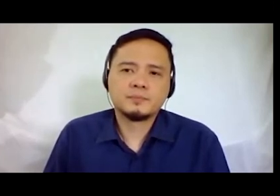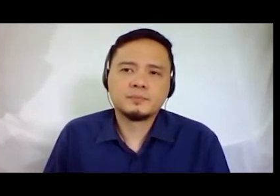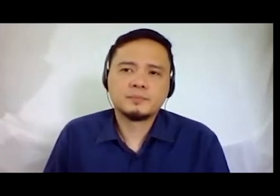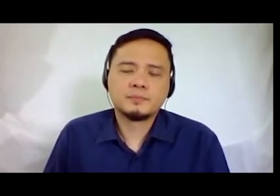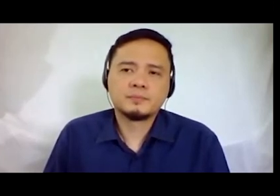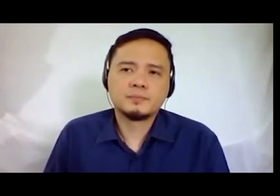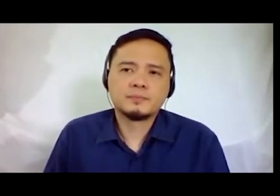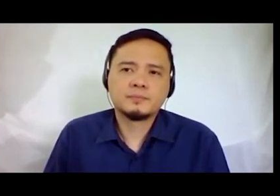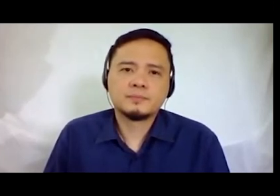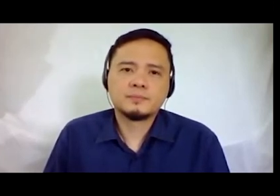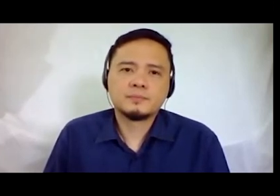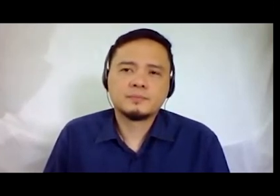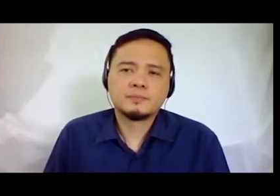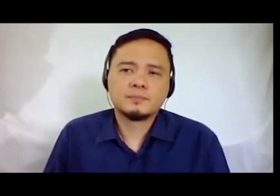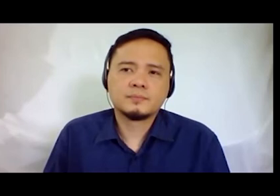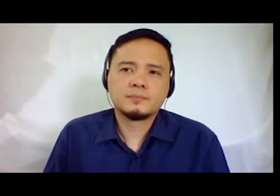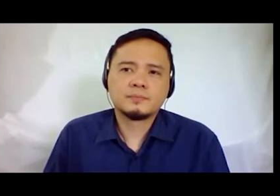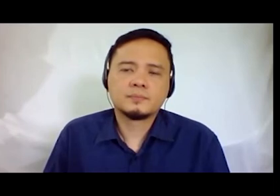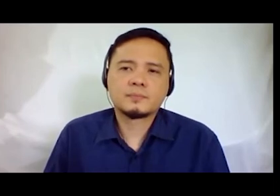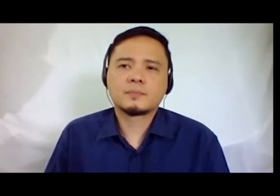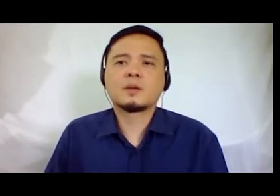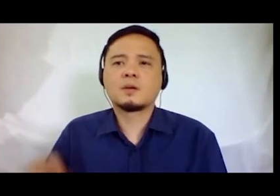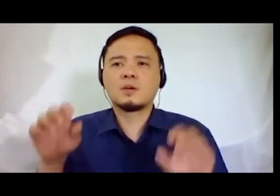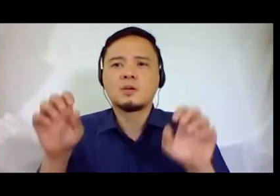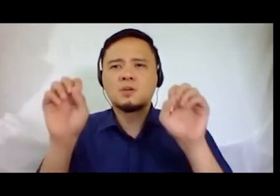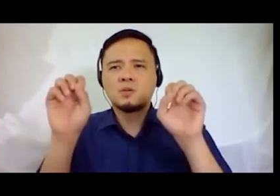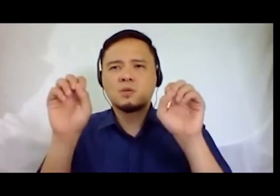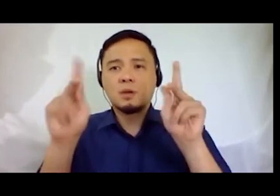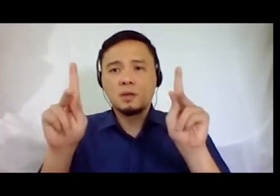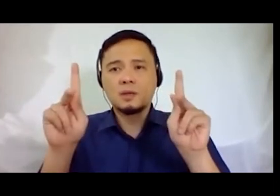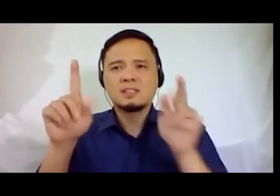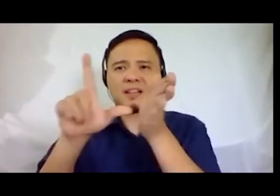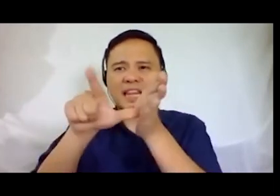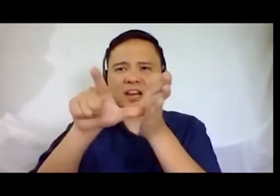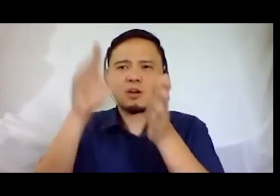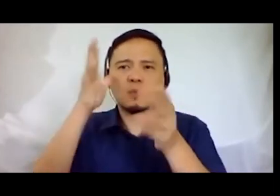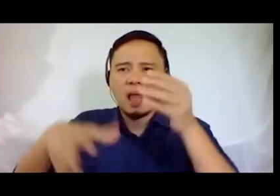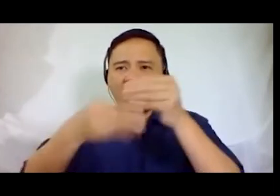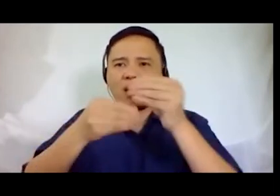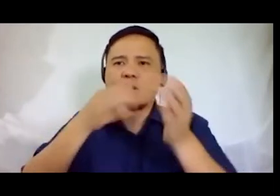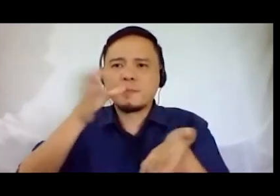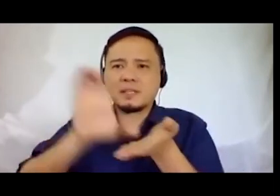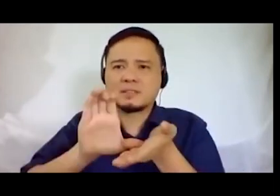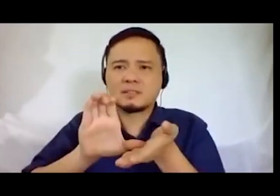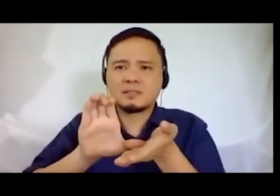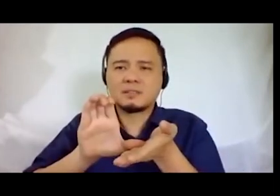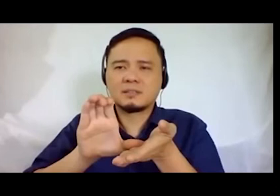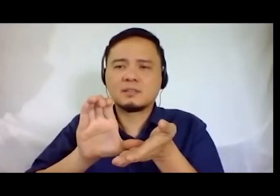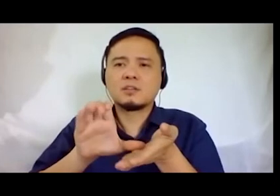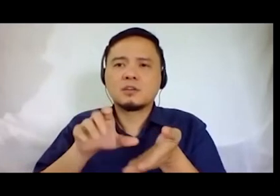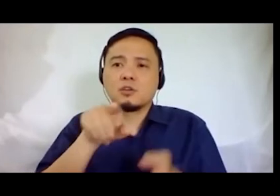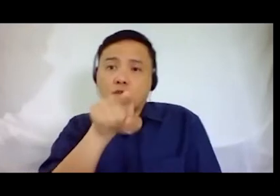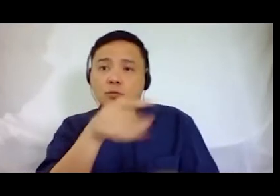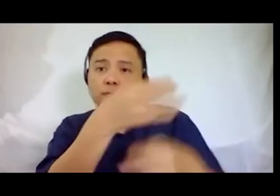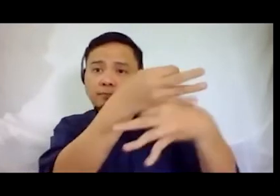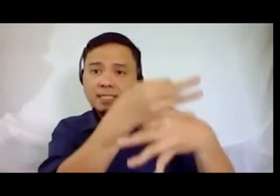Okay. I may have some comments about the structure later, but when you make all the corrections and send